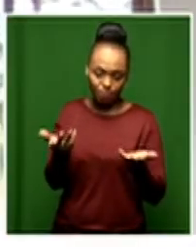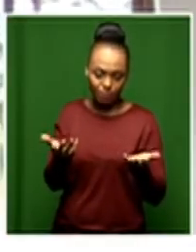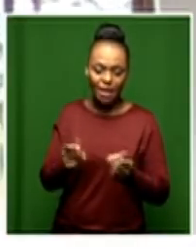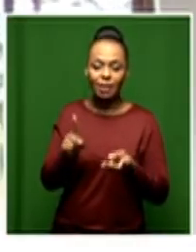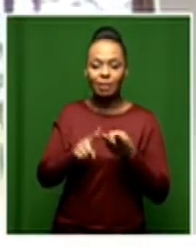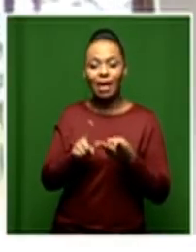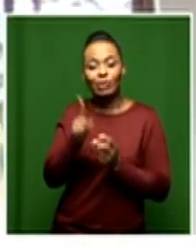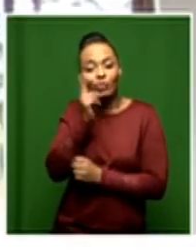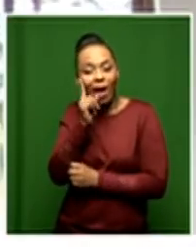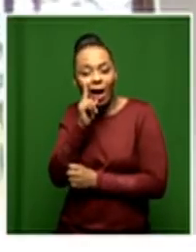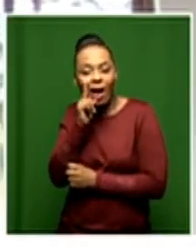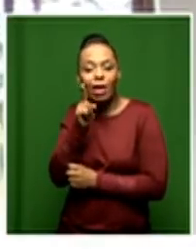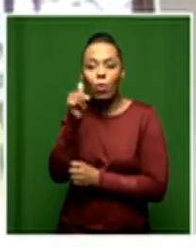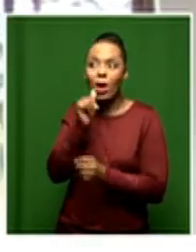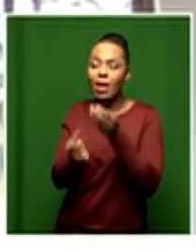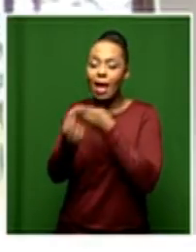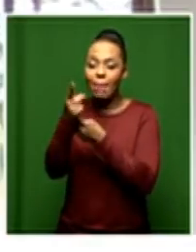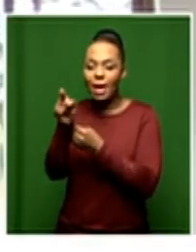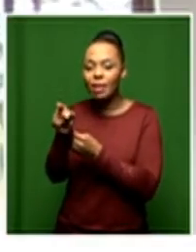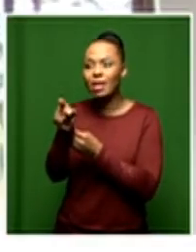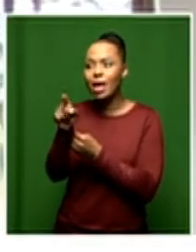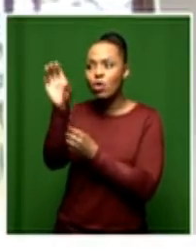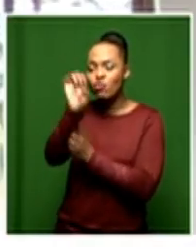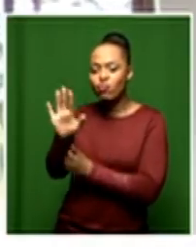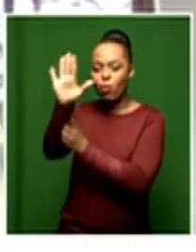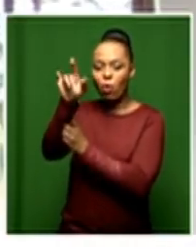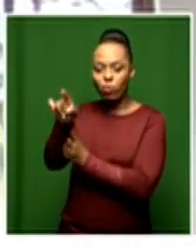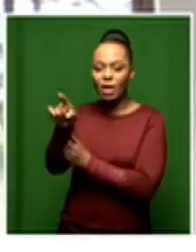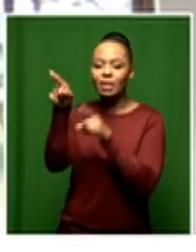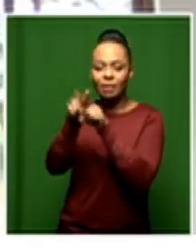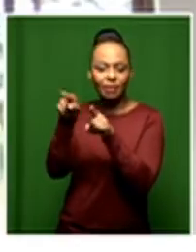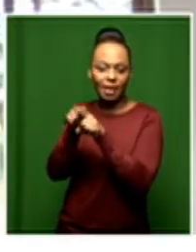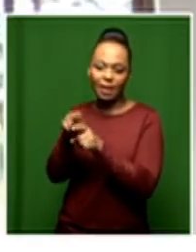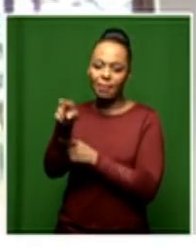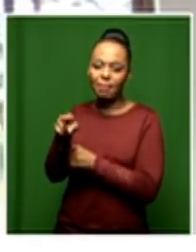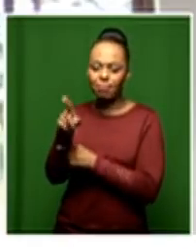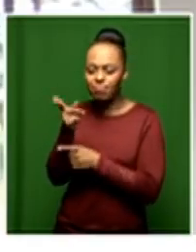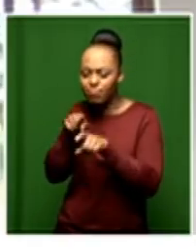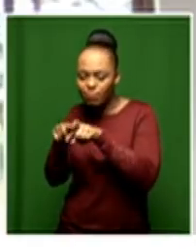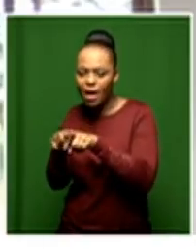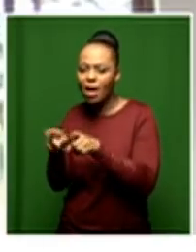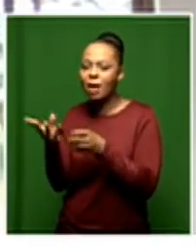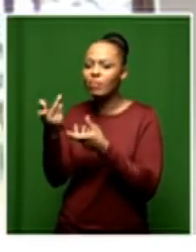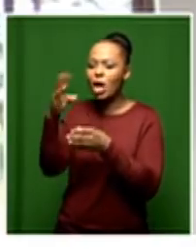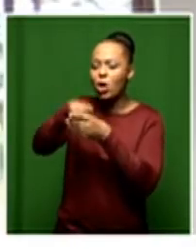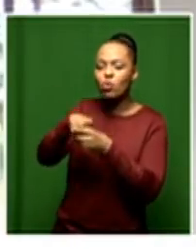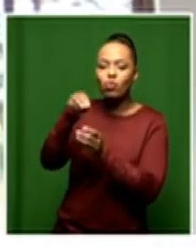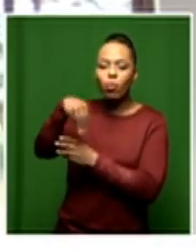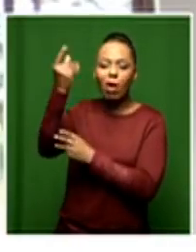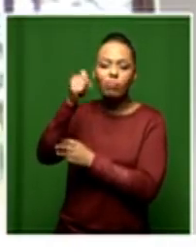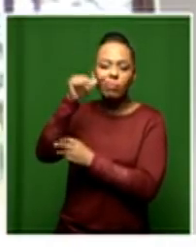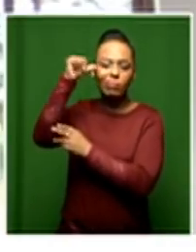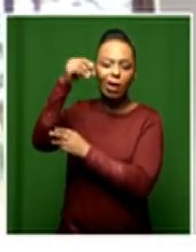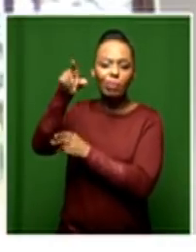the trial when they ran in Europe, the initial trial also did not have old people, and that's why countries